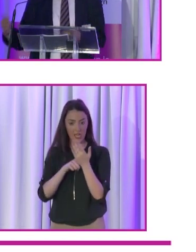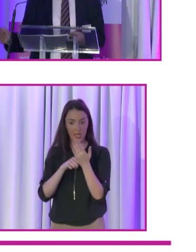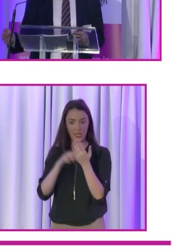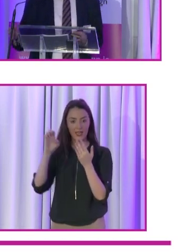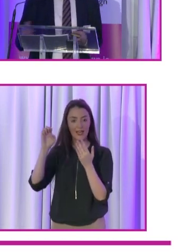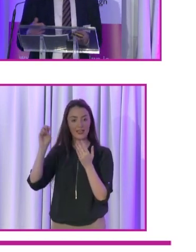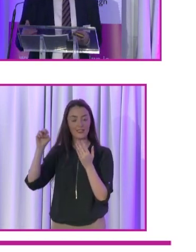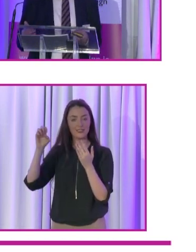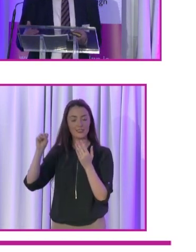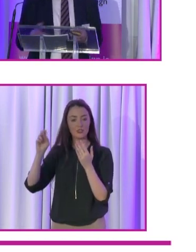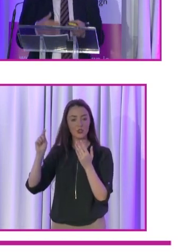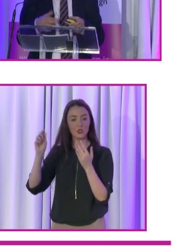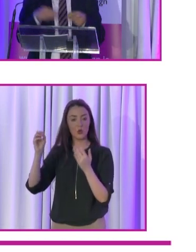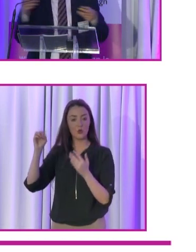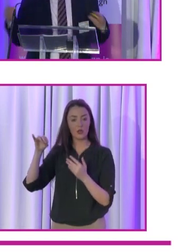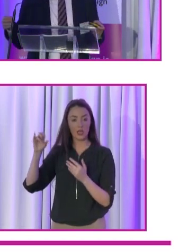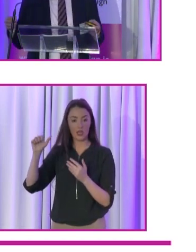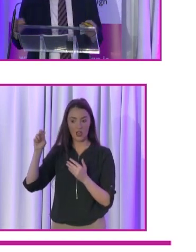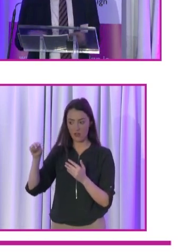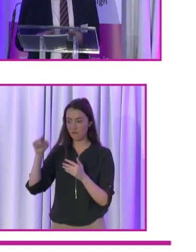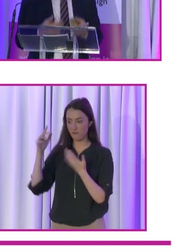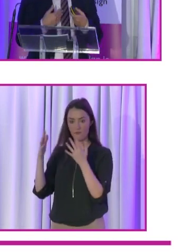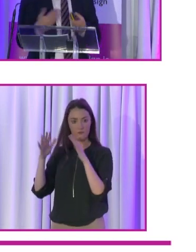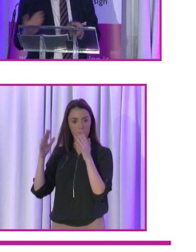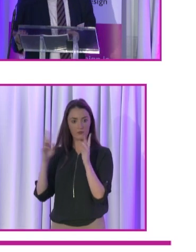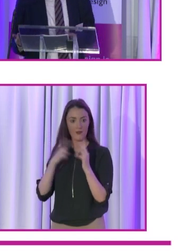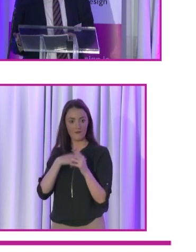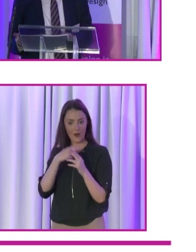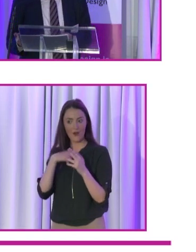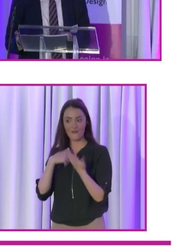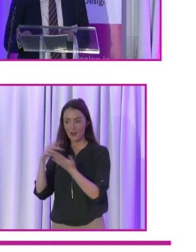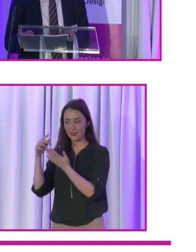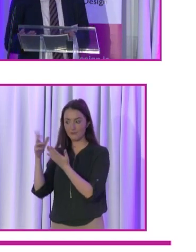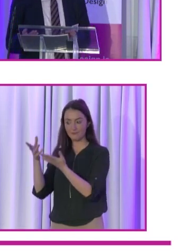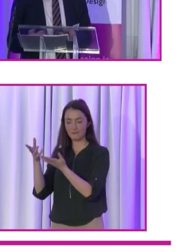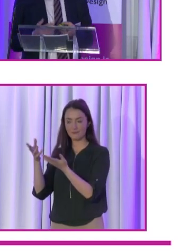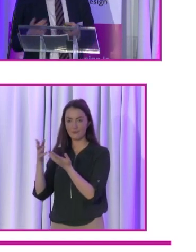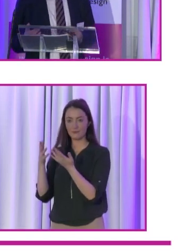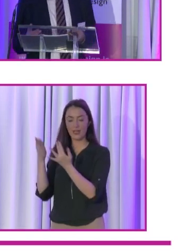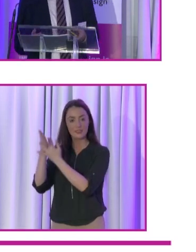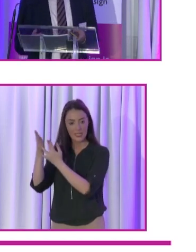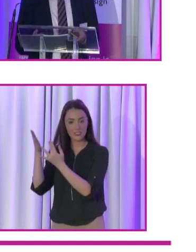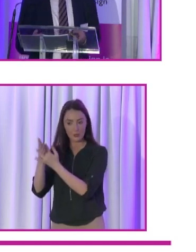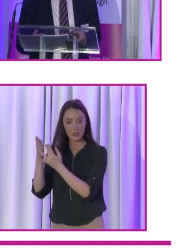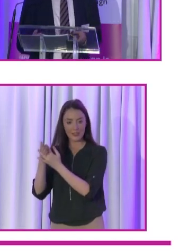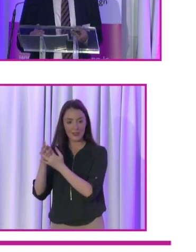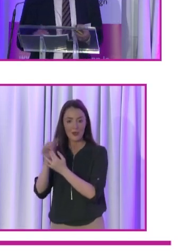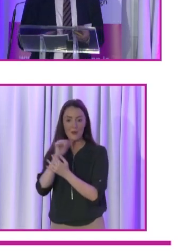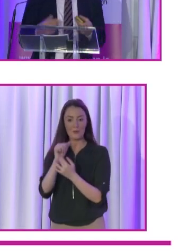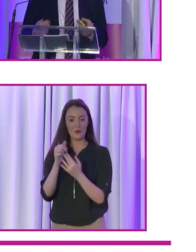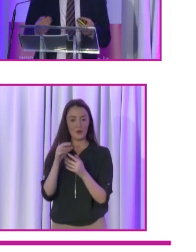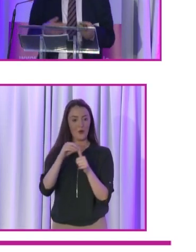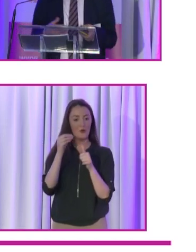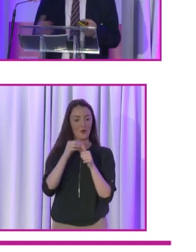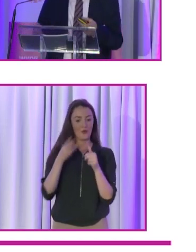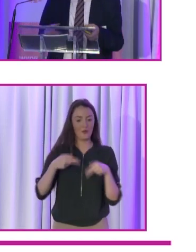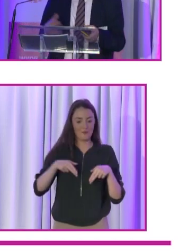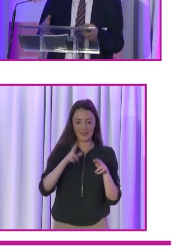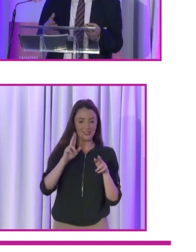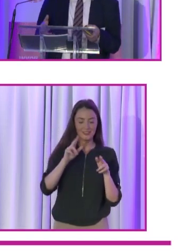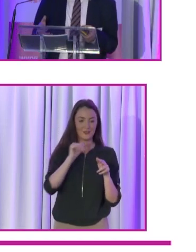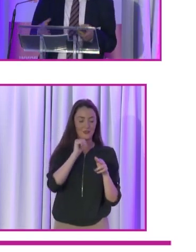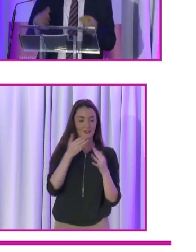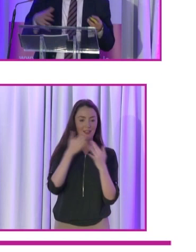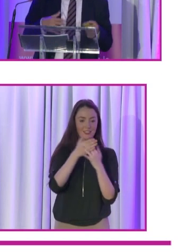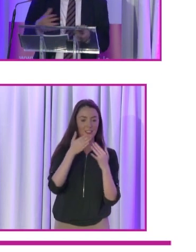example, other means of electronic voting, such as voting machines that we use in Belgium, for example, those are not accessible. And then depending on